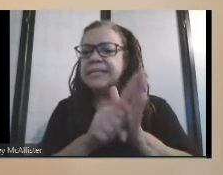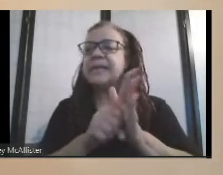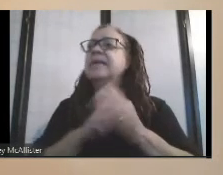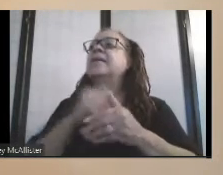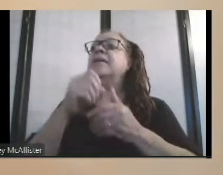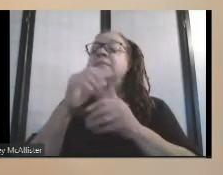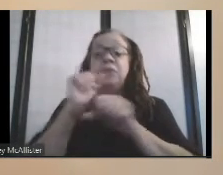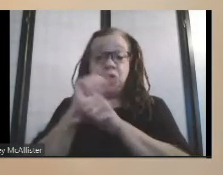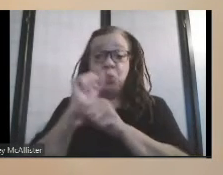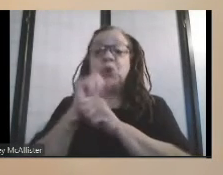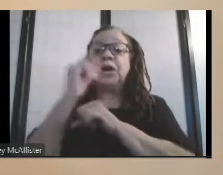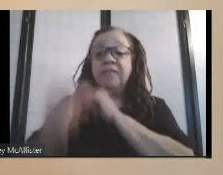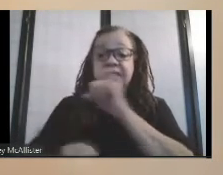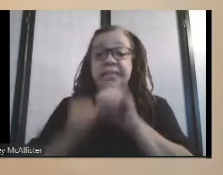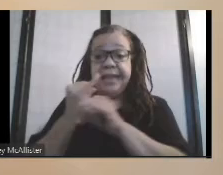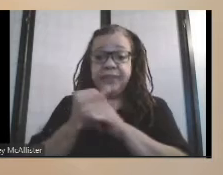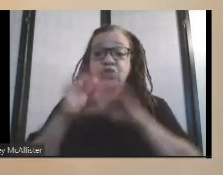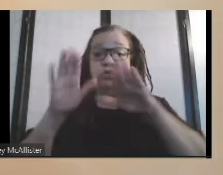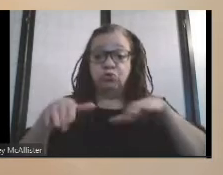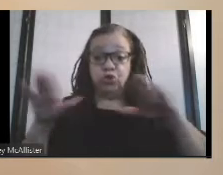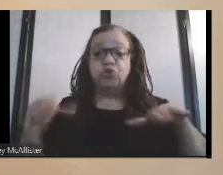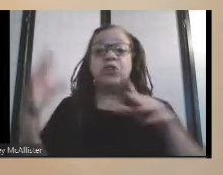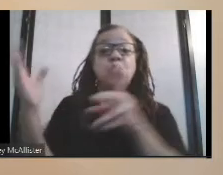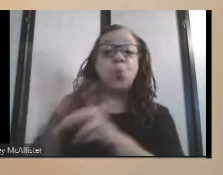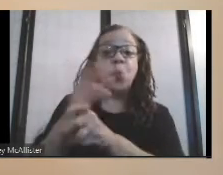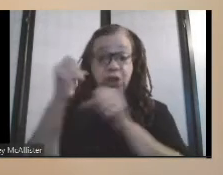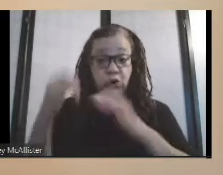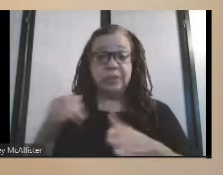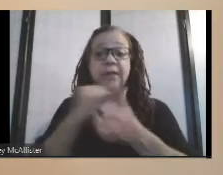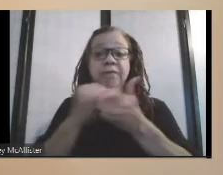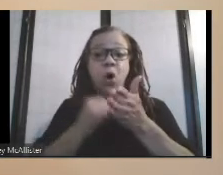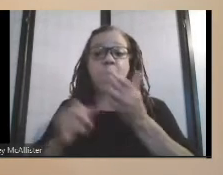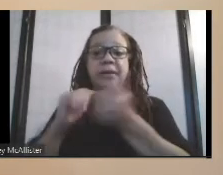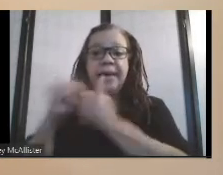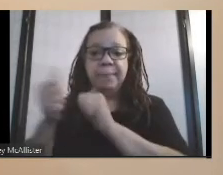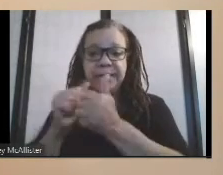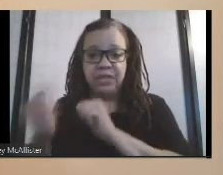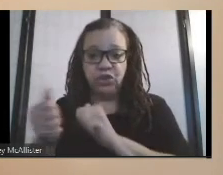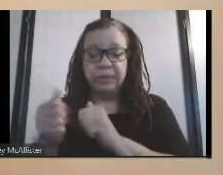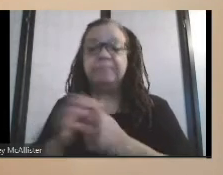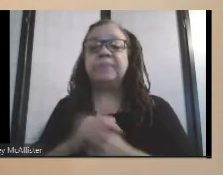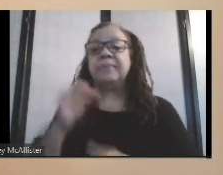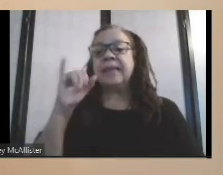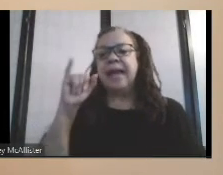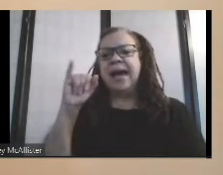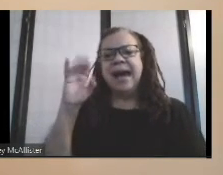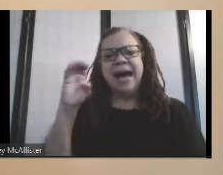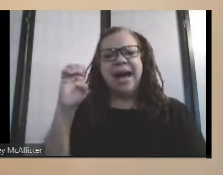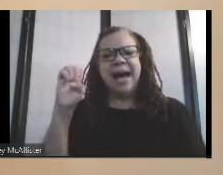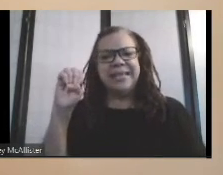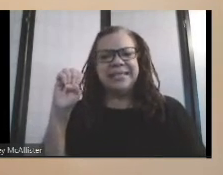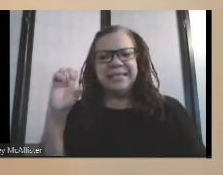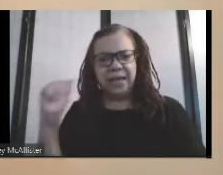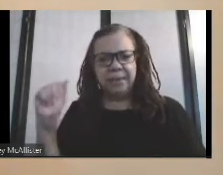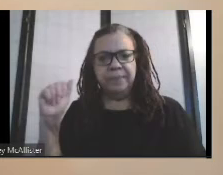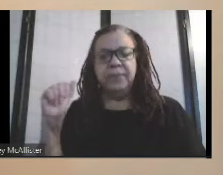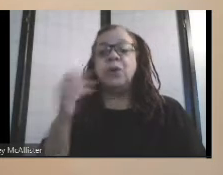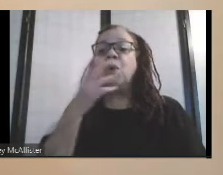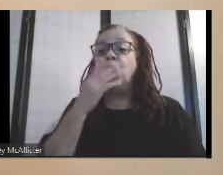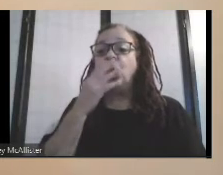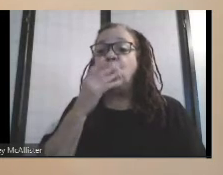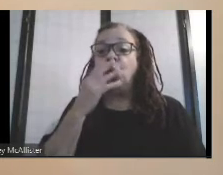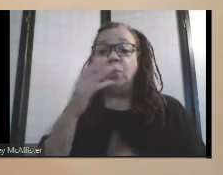the International Children's Exhibition of Fine Arts winners. ICEFA, as it's also known, artworks